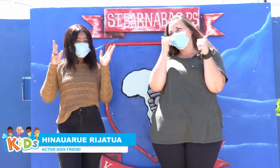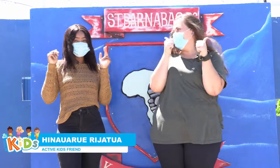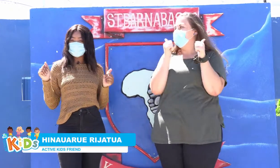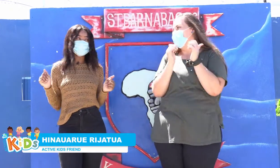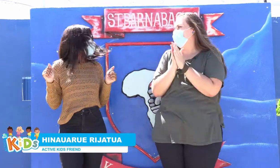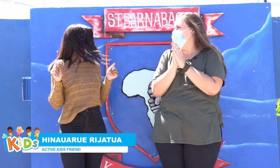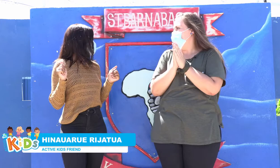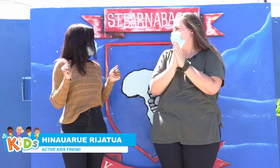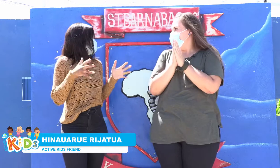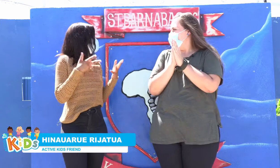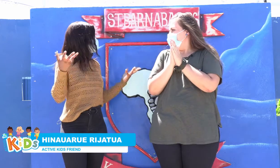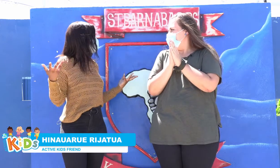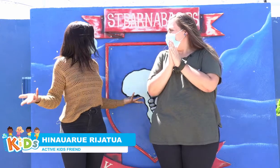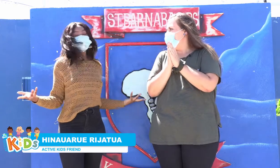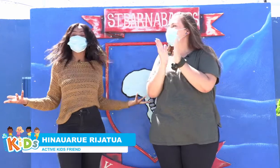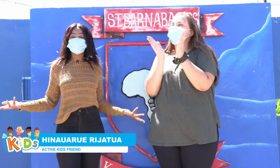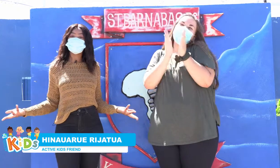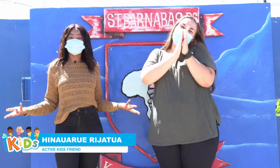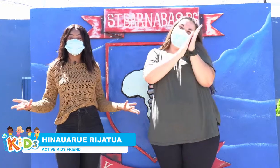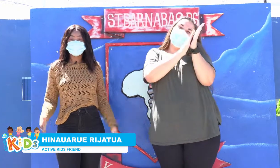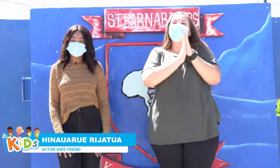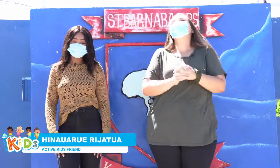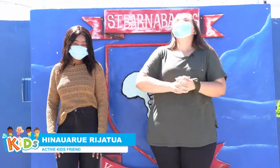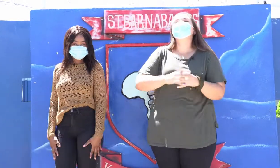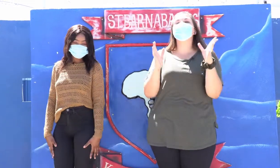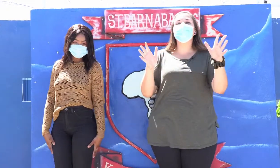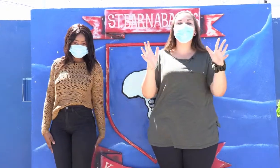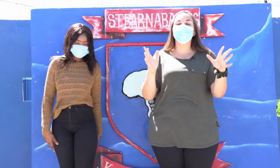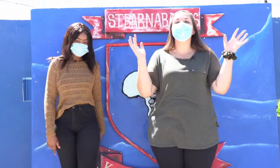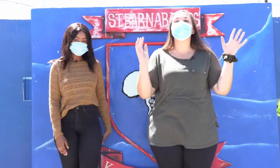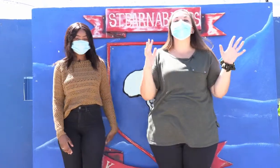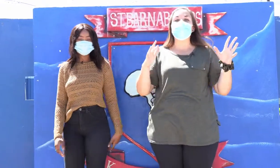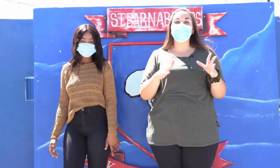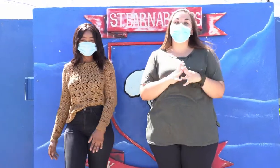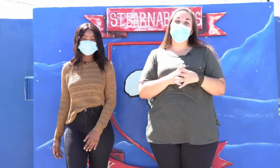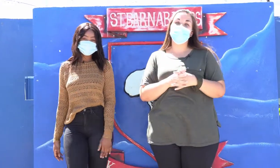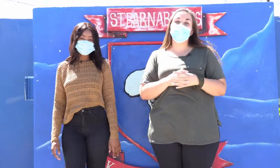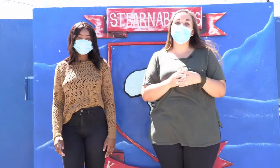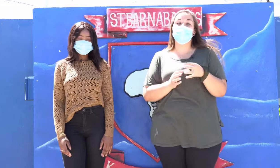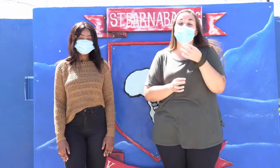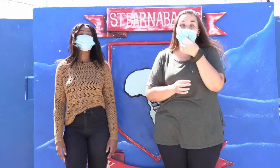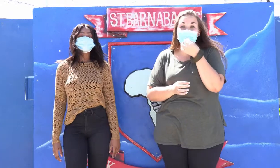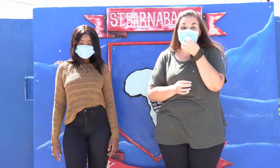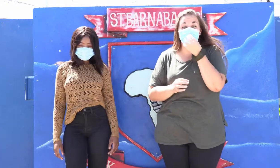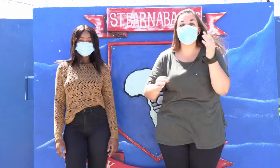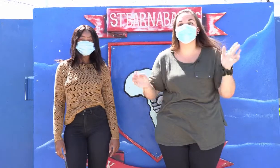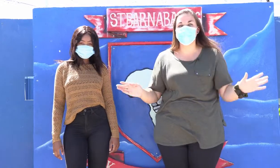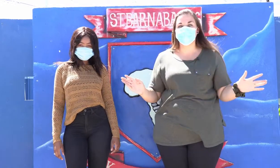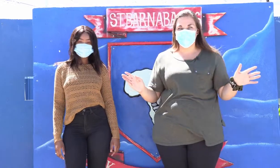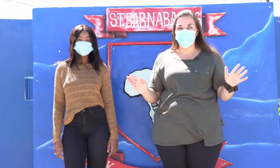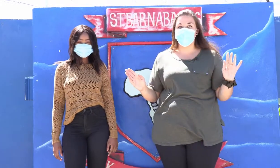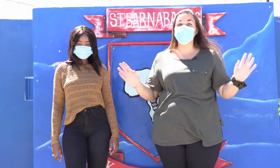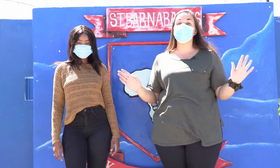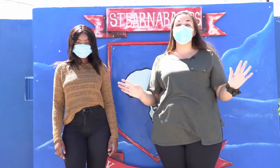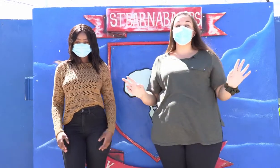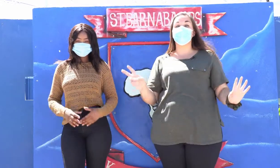team. Glad to see how active we get today. So today we're visiting St. Barnabas Primary School here in Windhoek, and we are so